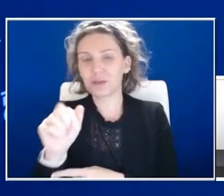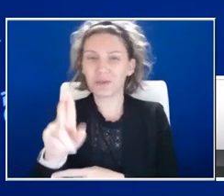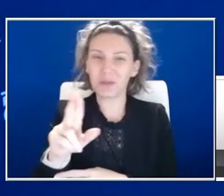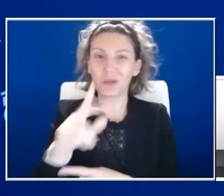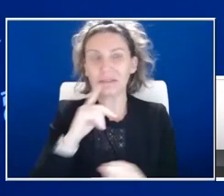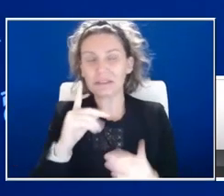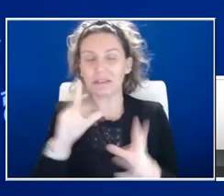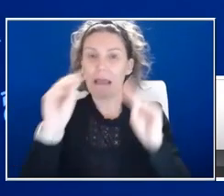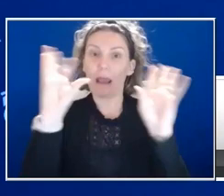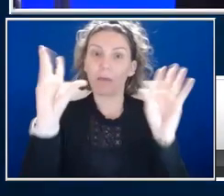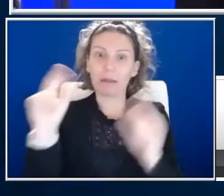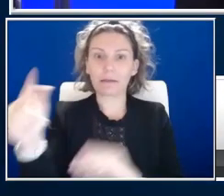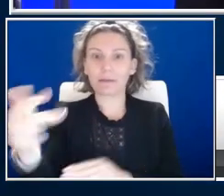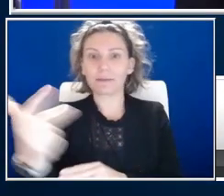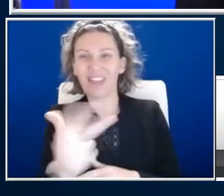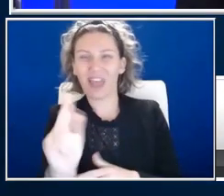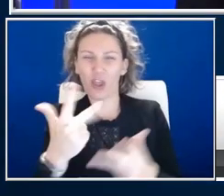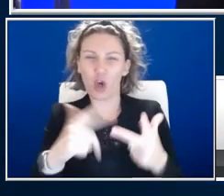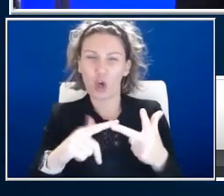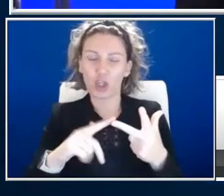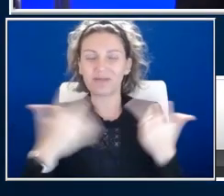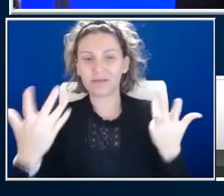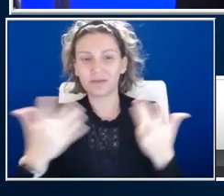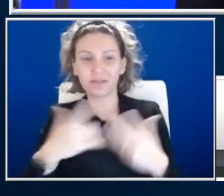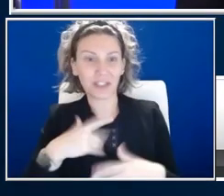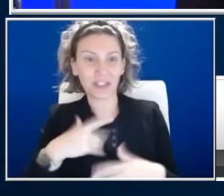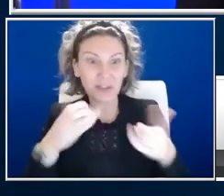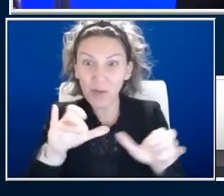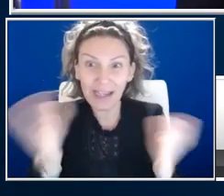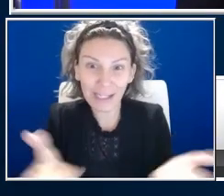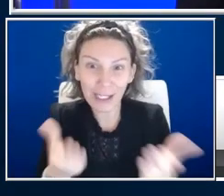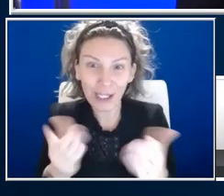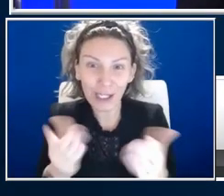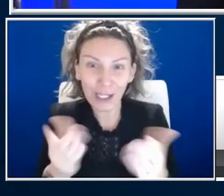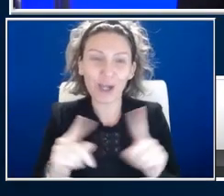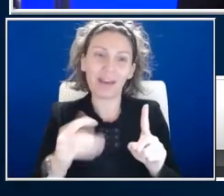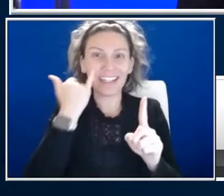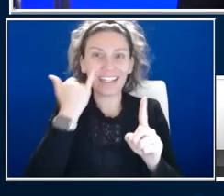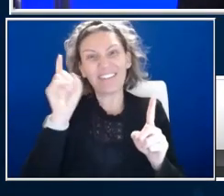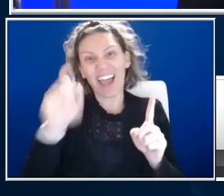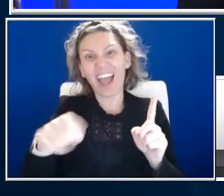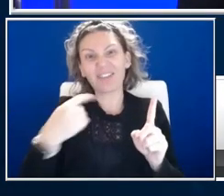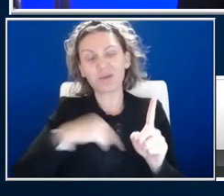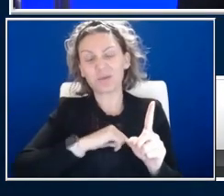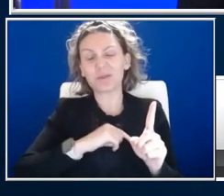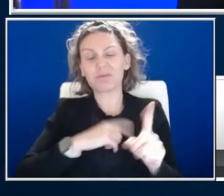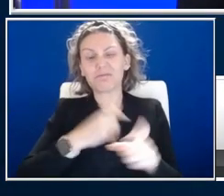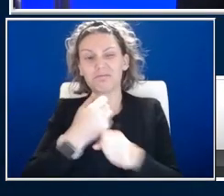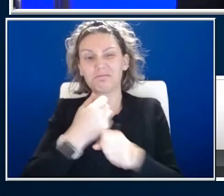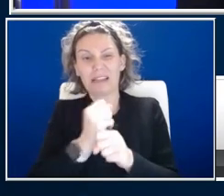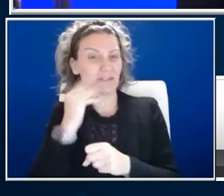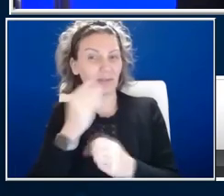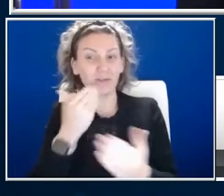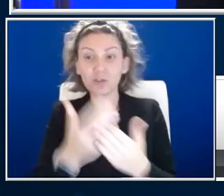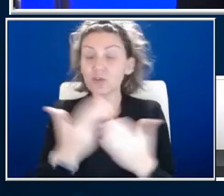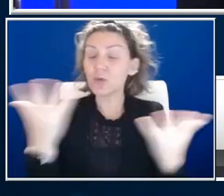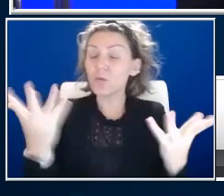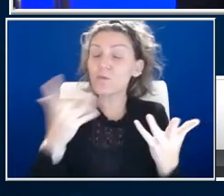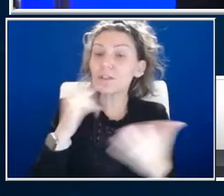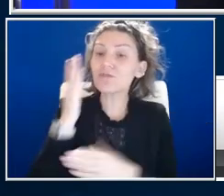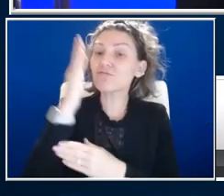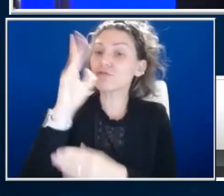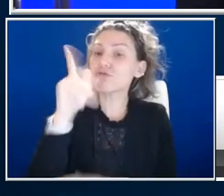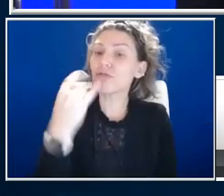a third way. Right. We don't want you here, but right. If you have to be here, we're trying to make the experience as good as possible. And just before we let you go, what's the future phases? What do they look